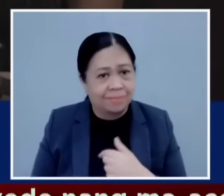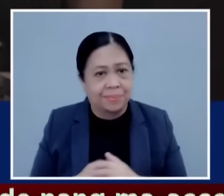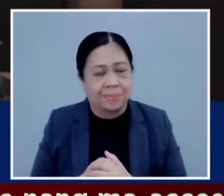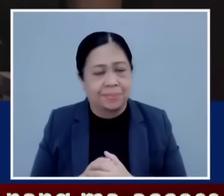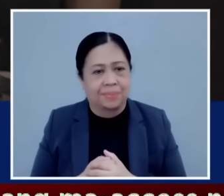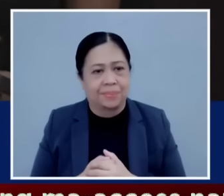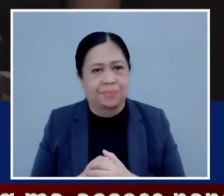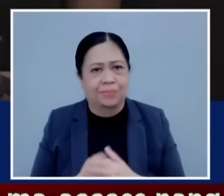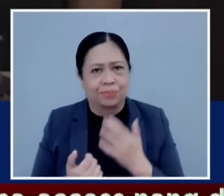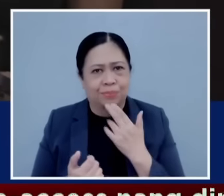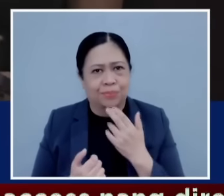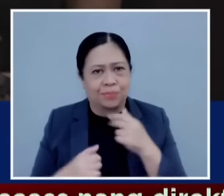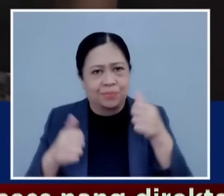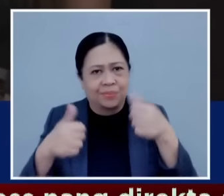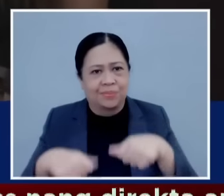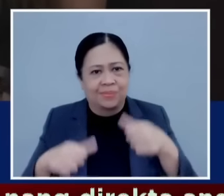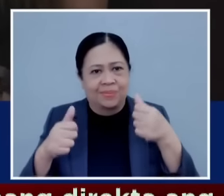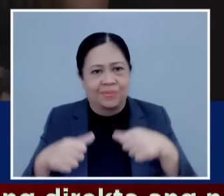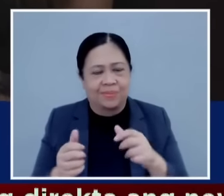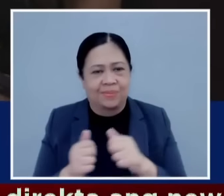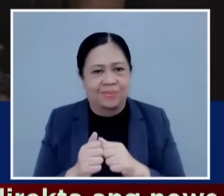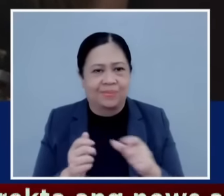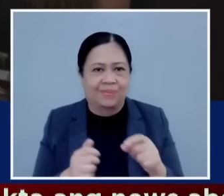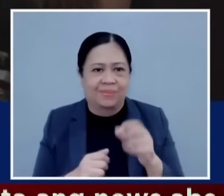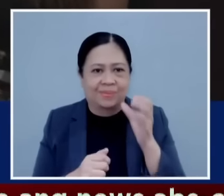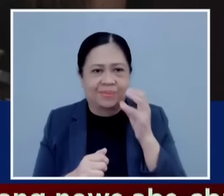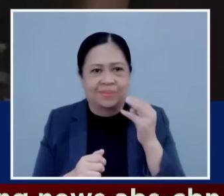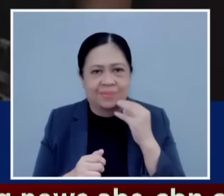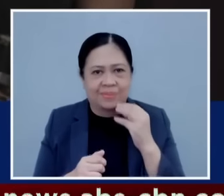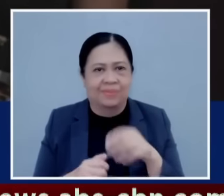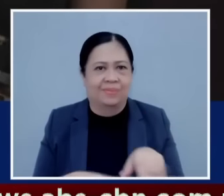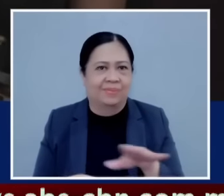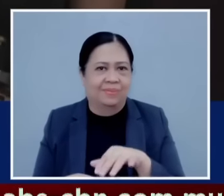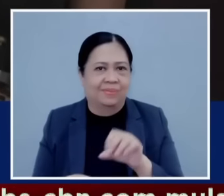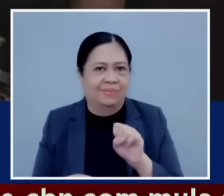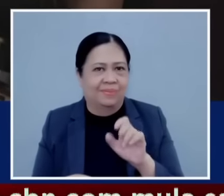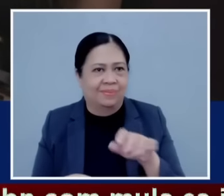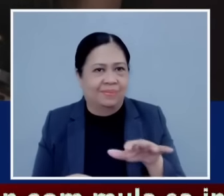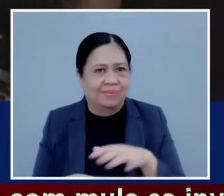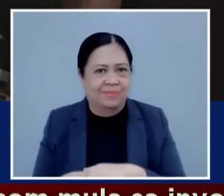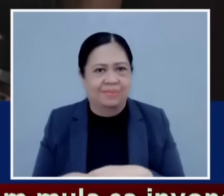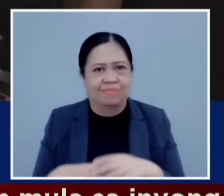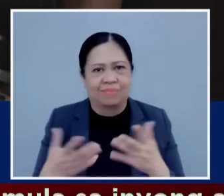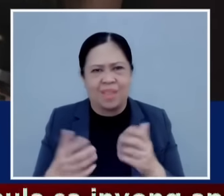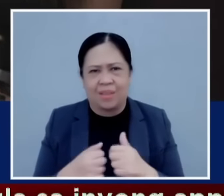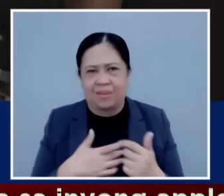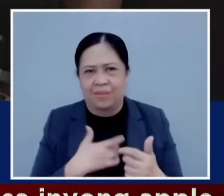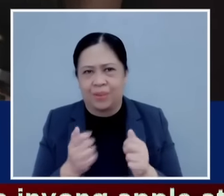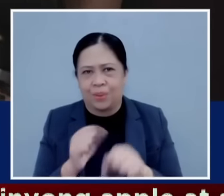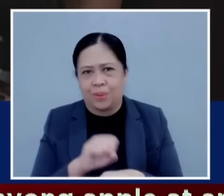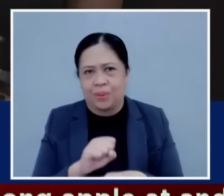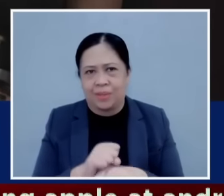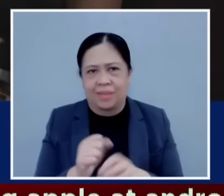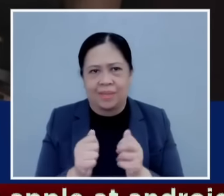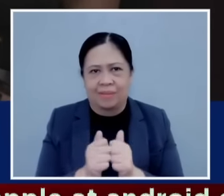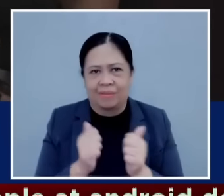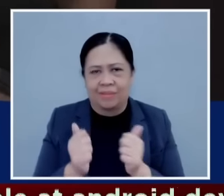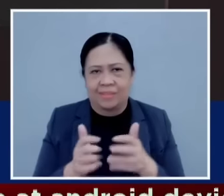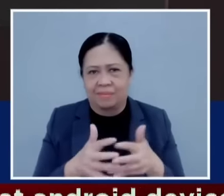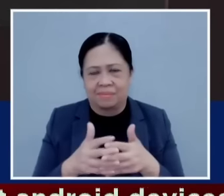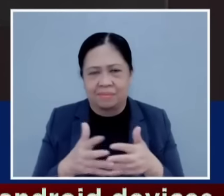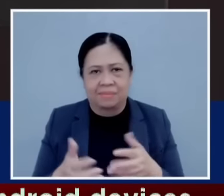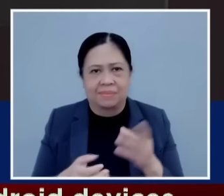bonding niyo yung pinapost sa social media nina Catherine Newton on the set, nila Cole Sprouse. How was it like working with them and director